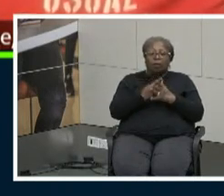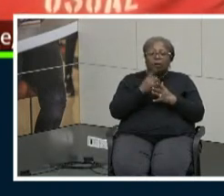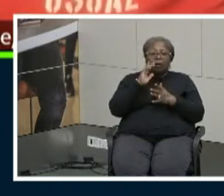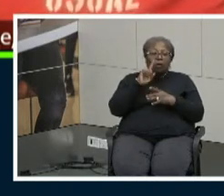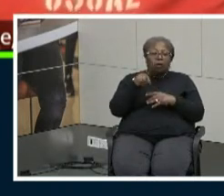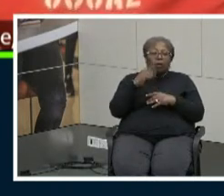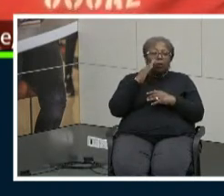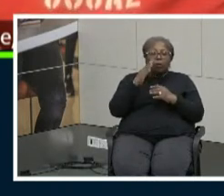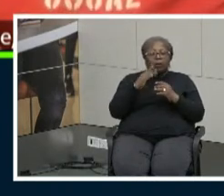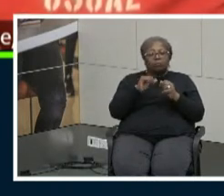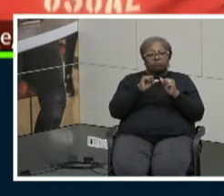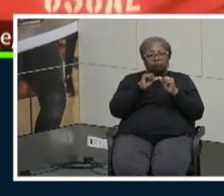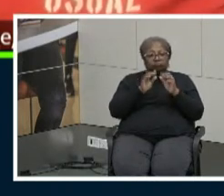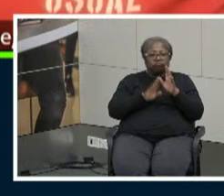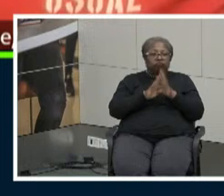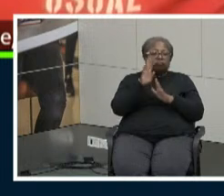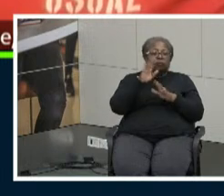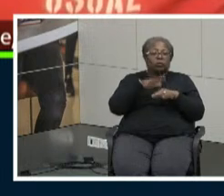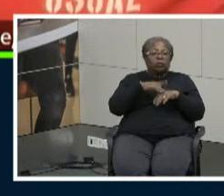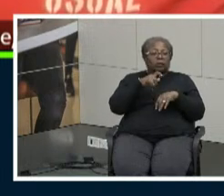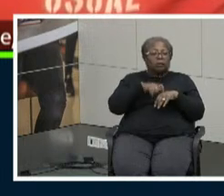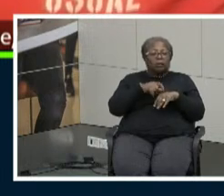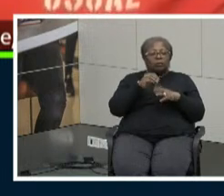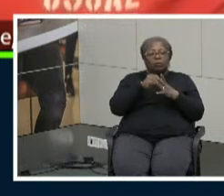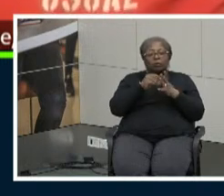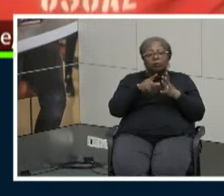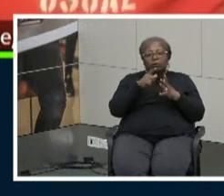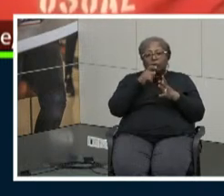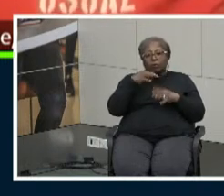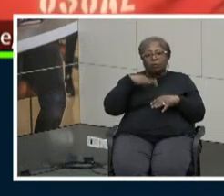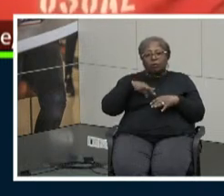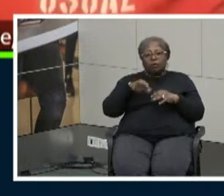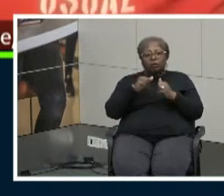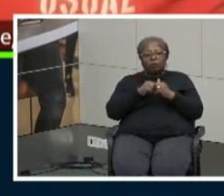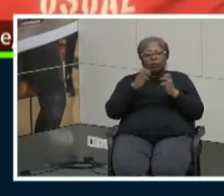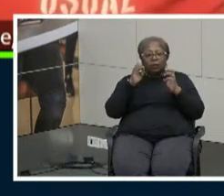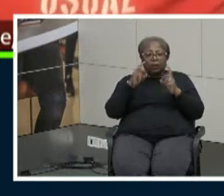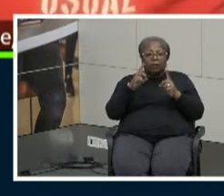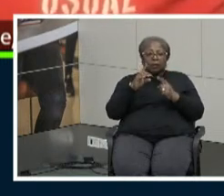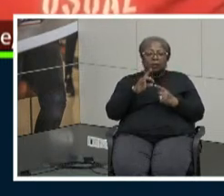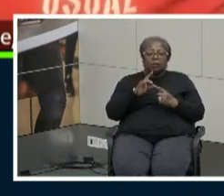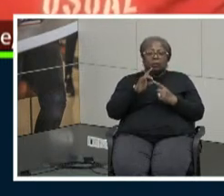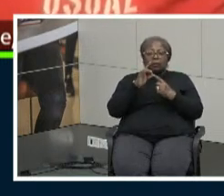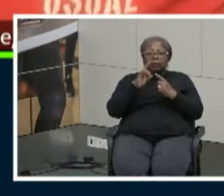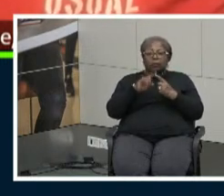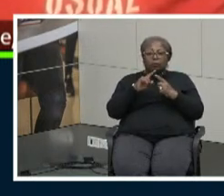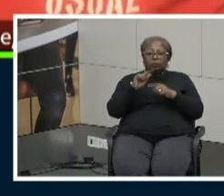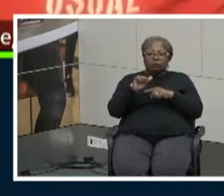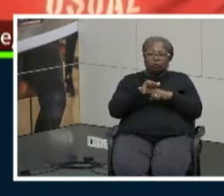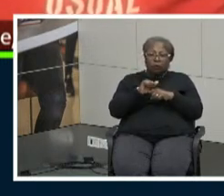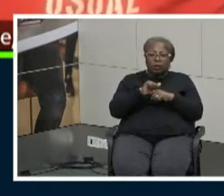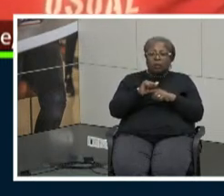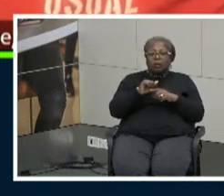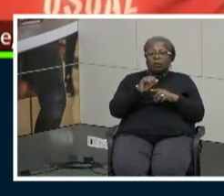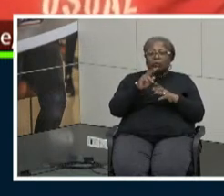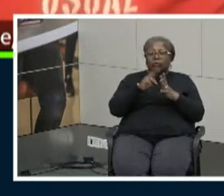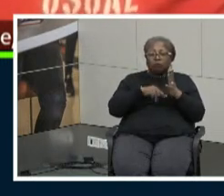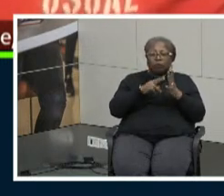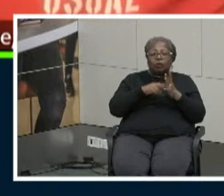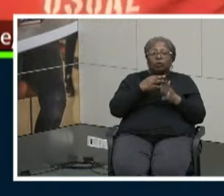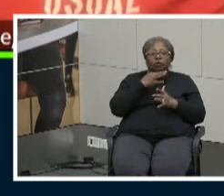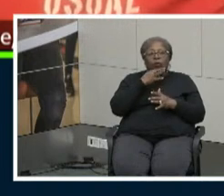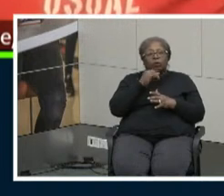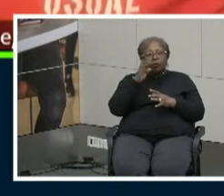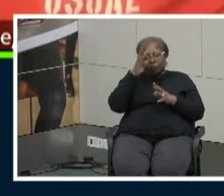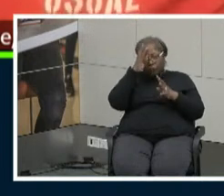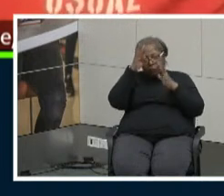accelerate with time denying students the benefit of the place with an educator specifically trained to create a culture of reading curiosity